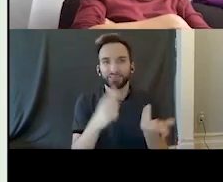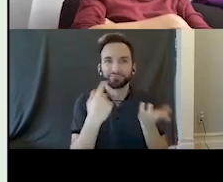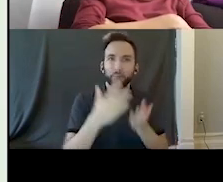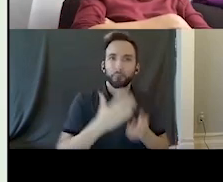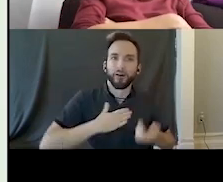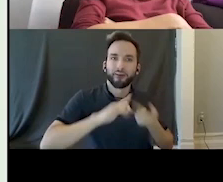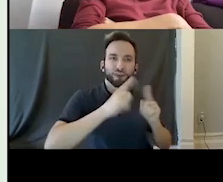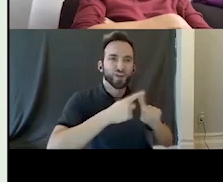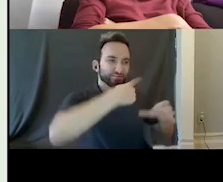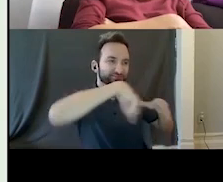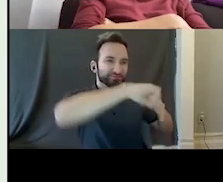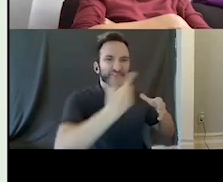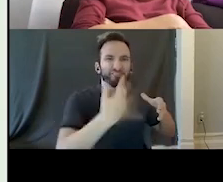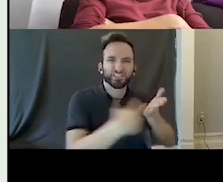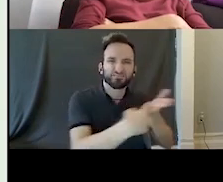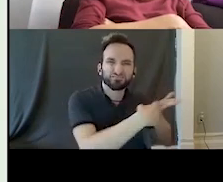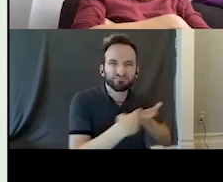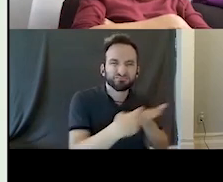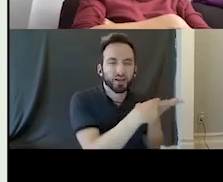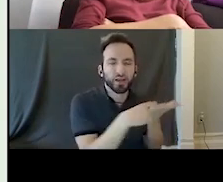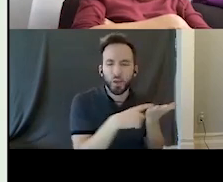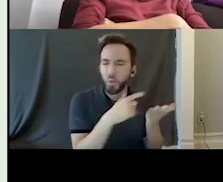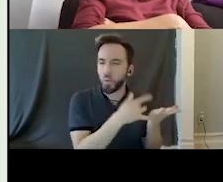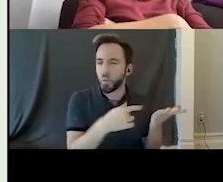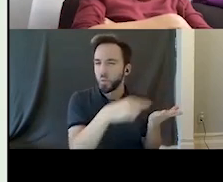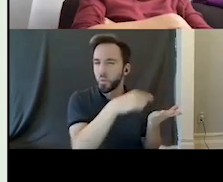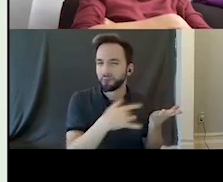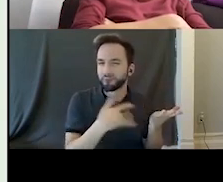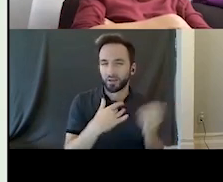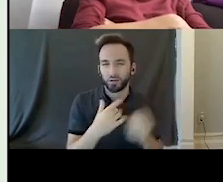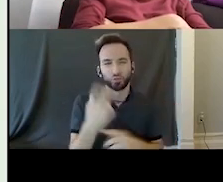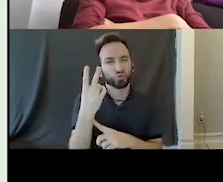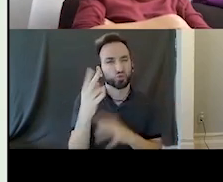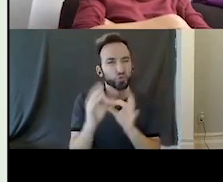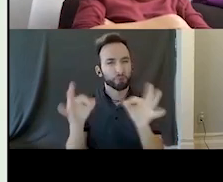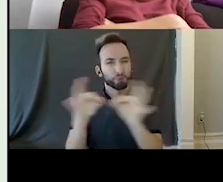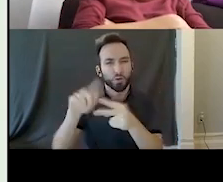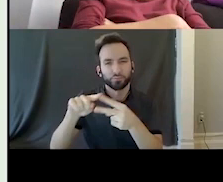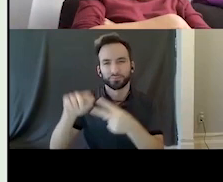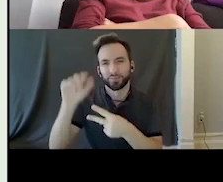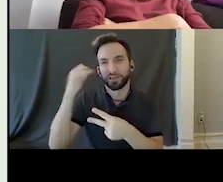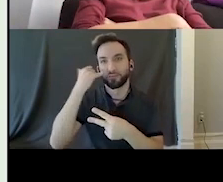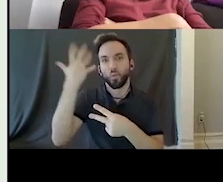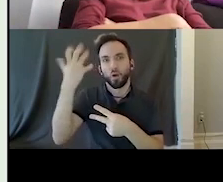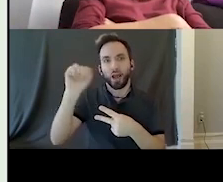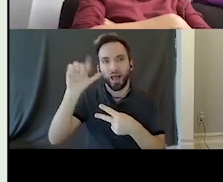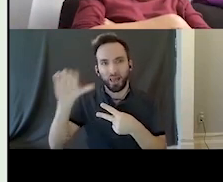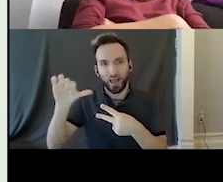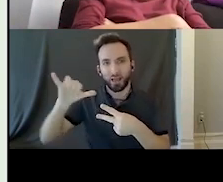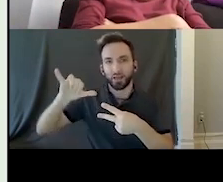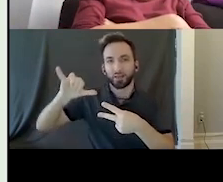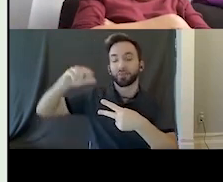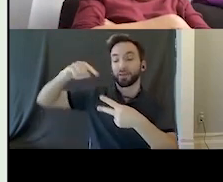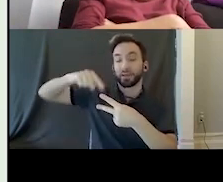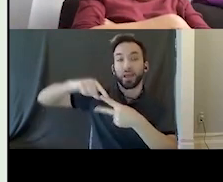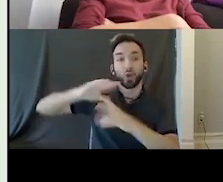few things to be an ally in our opinion. So I talked about communication. That's a key. Ask if the person needs help instead of imposing